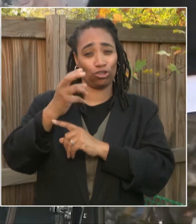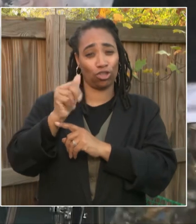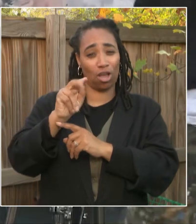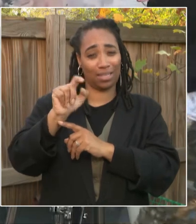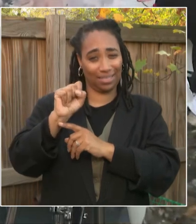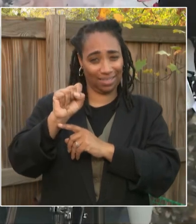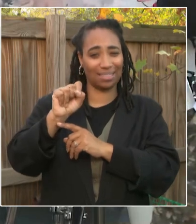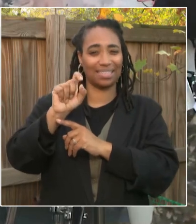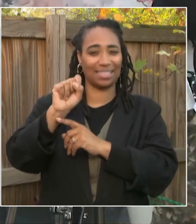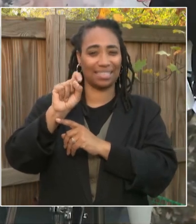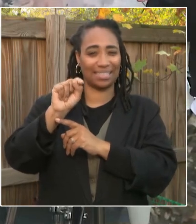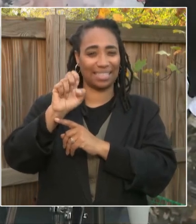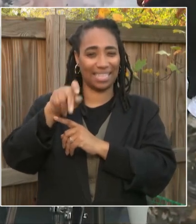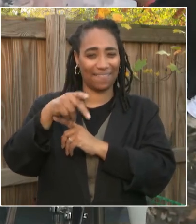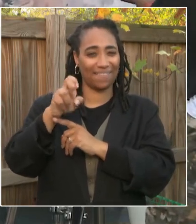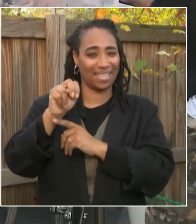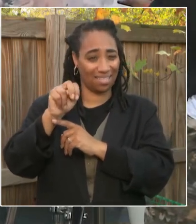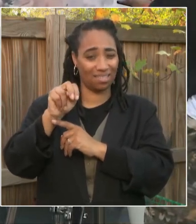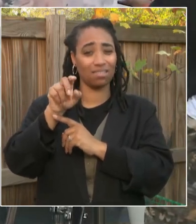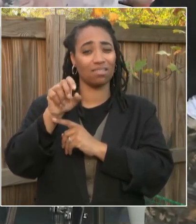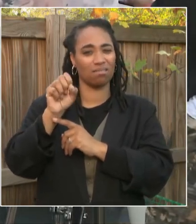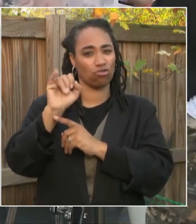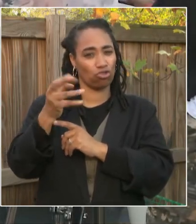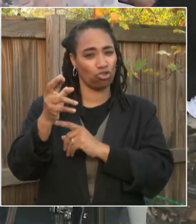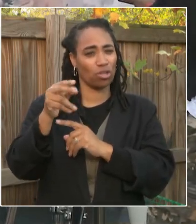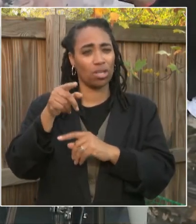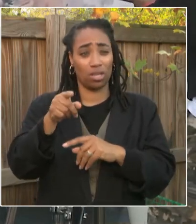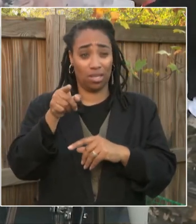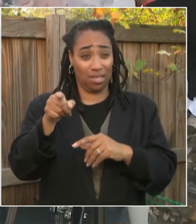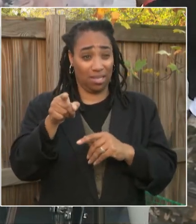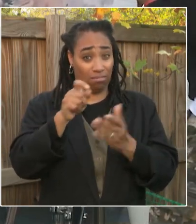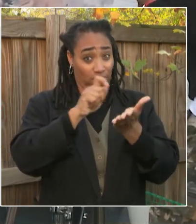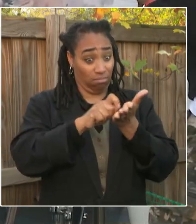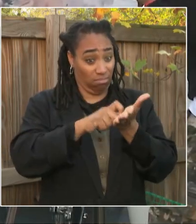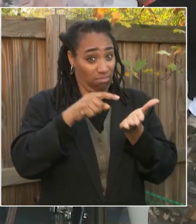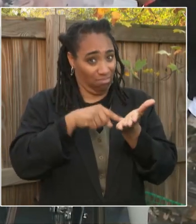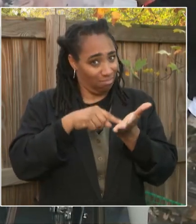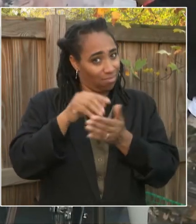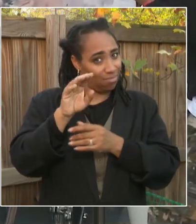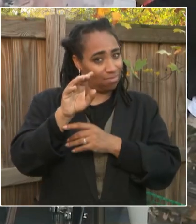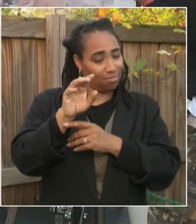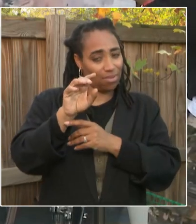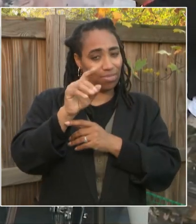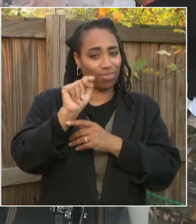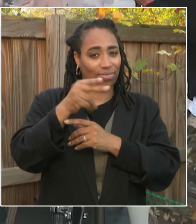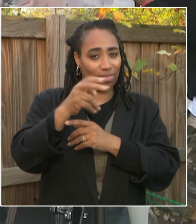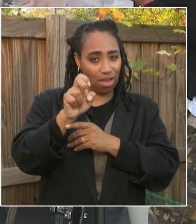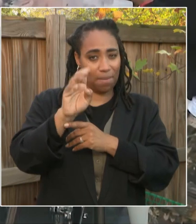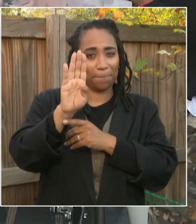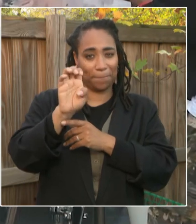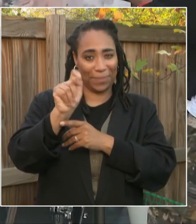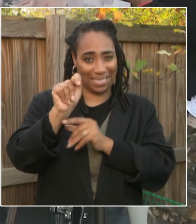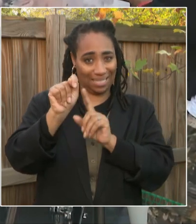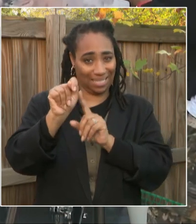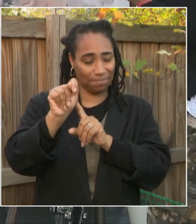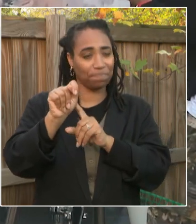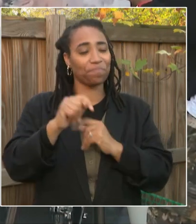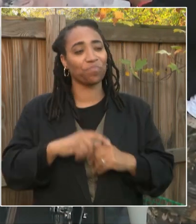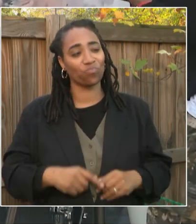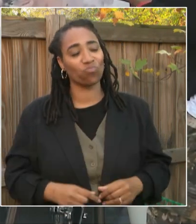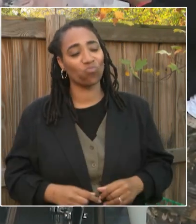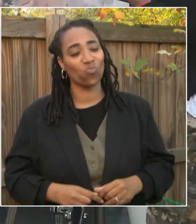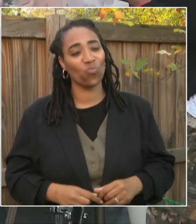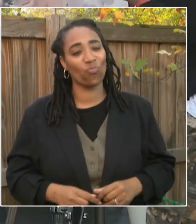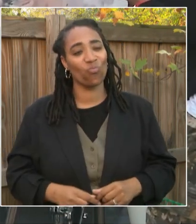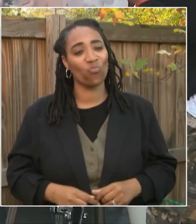Right now, I'm super excited because I wanted to be shown on videos that I at one point introduced this young sister because she is a